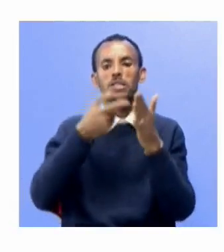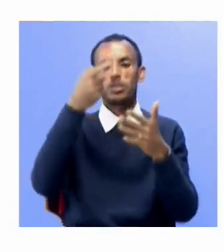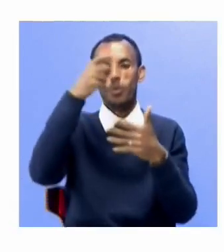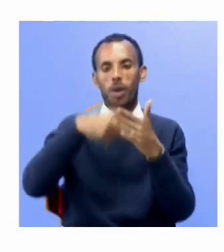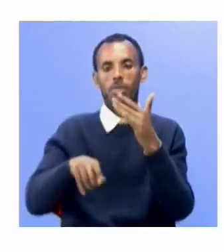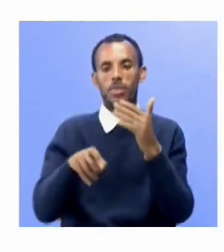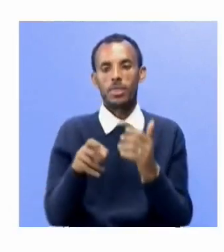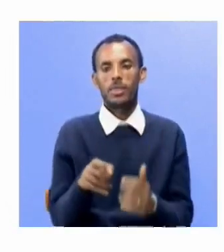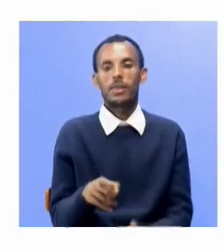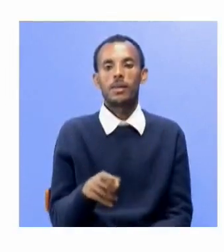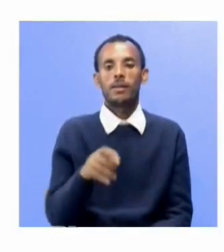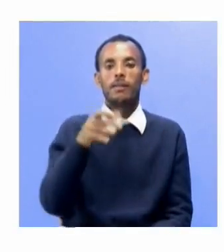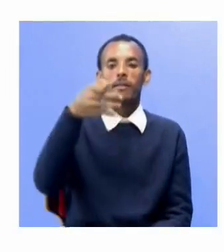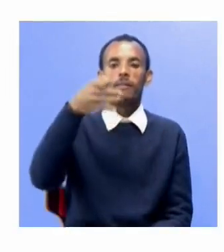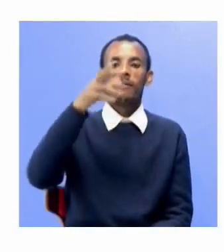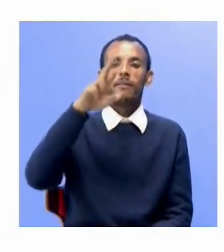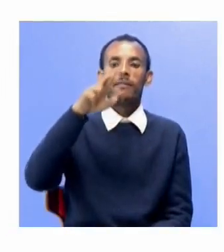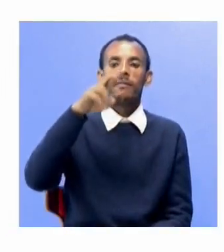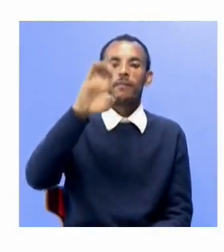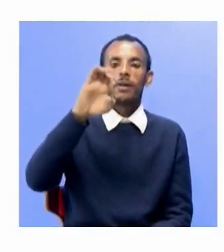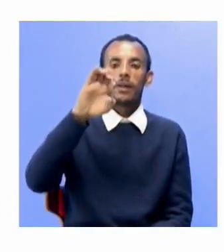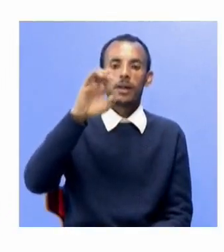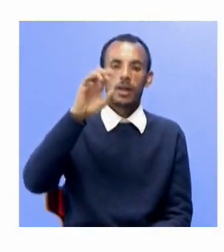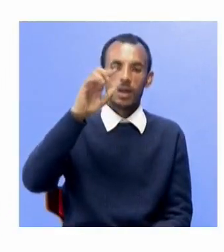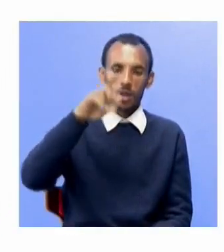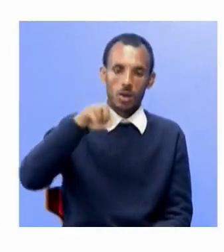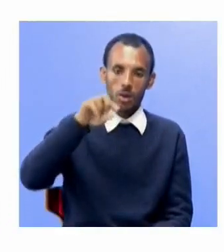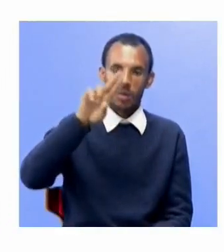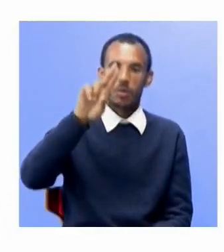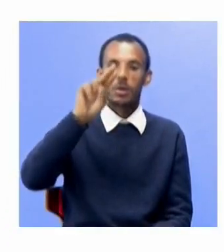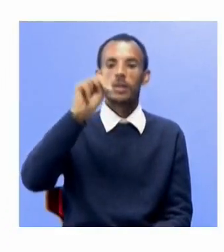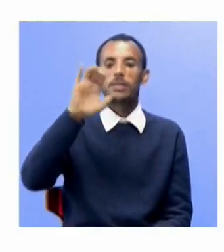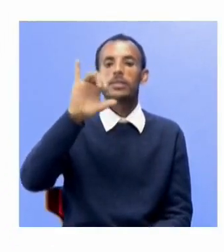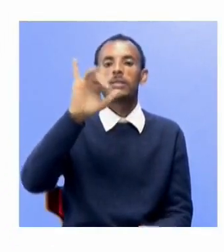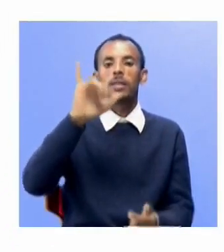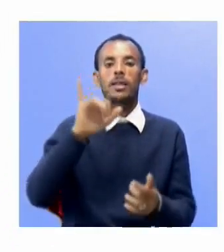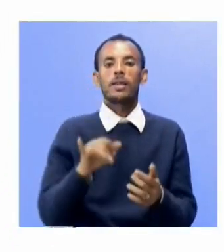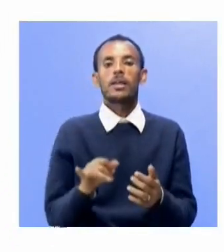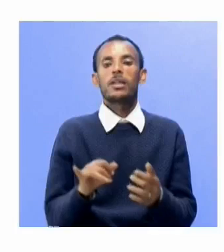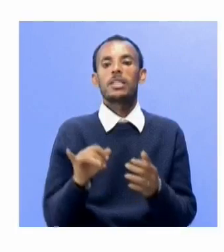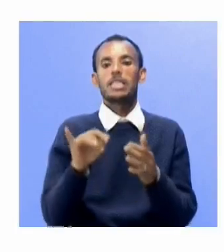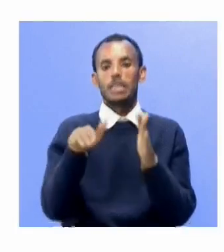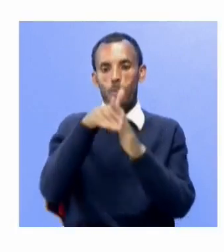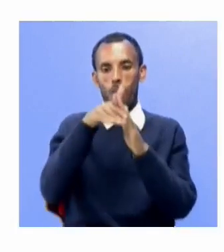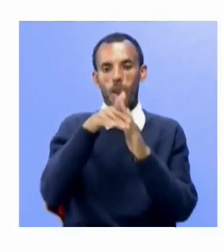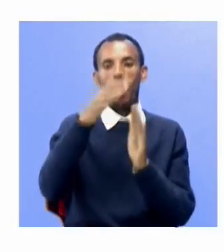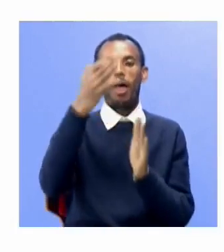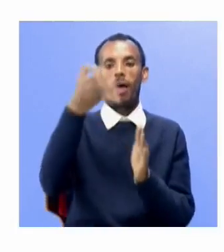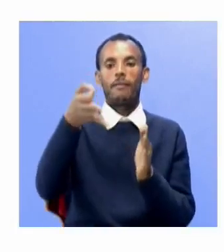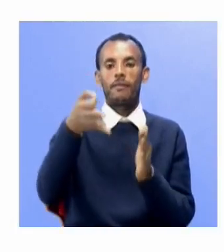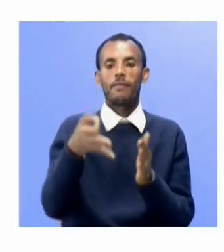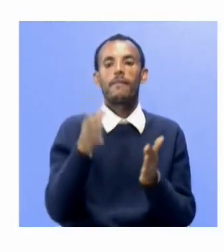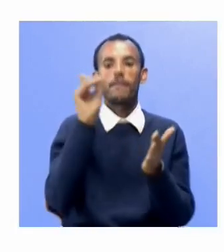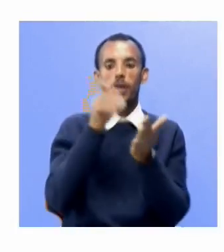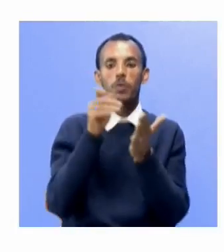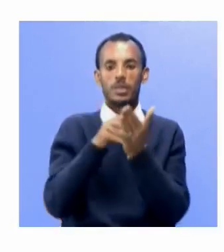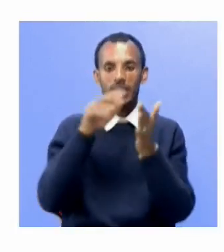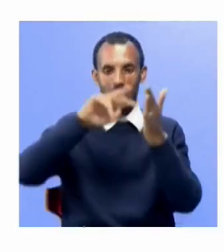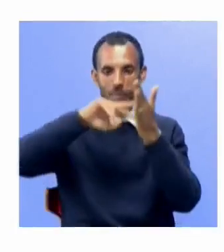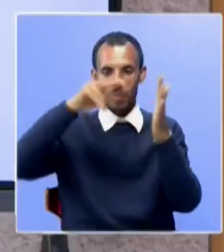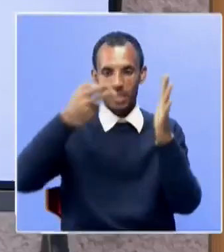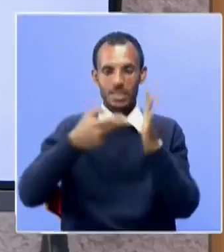Frequency, this most of the time we use the symbol F for frequency. Its meaning,